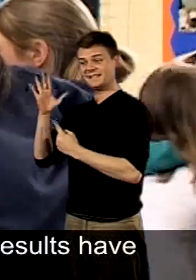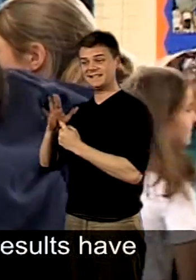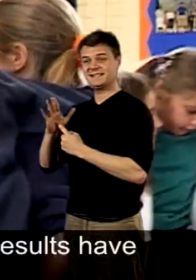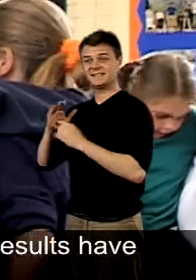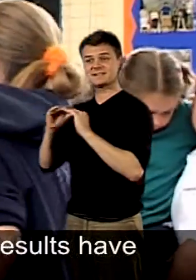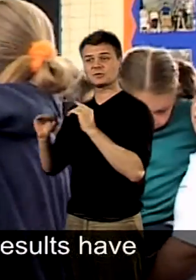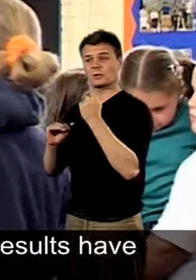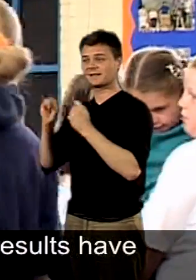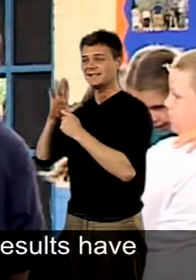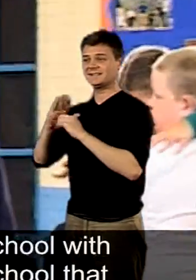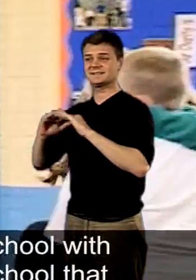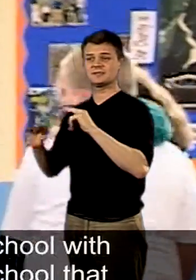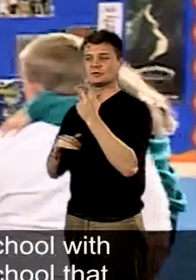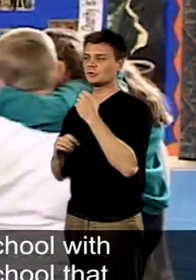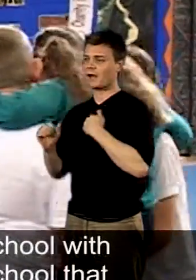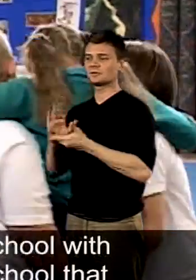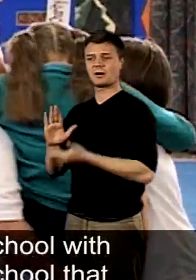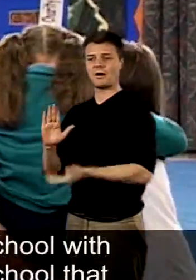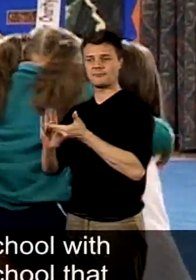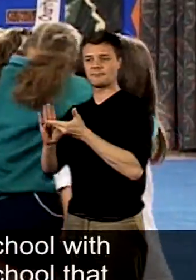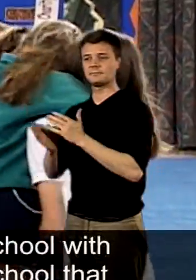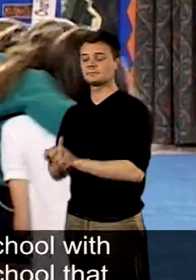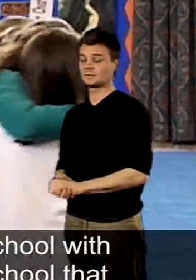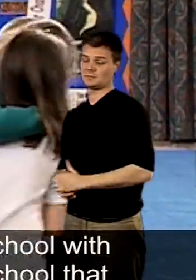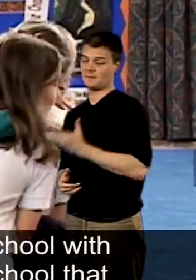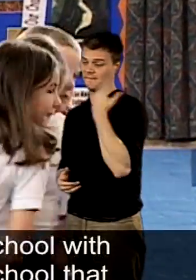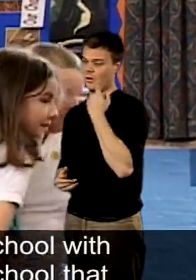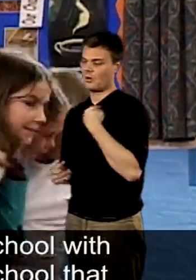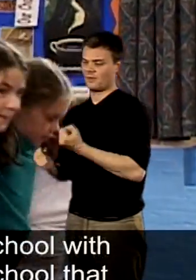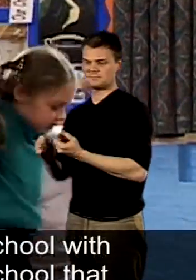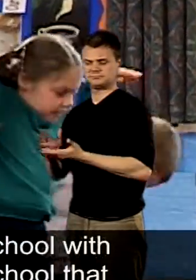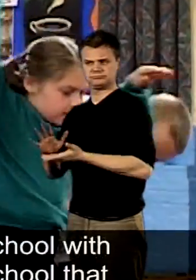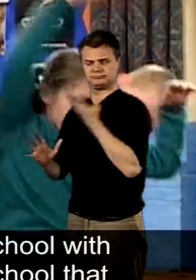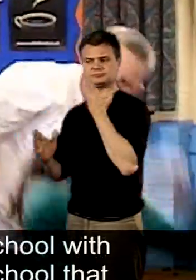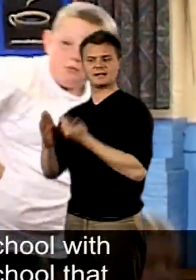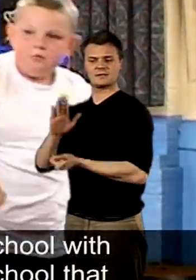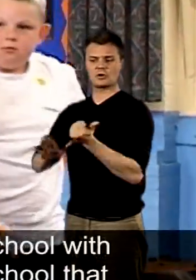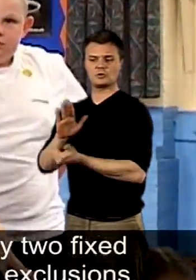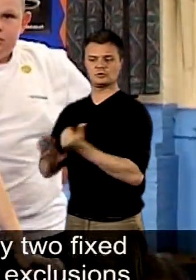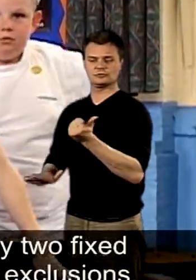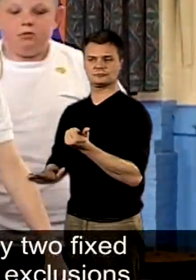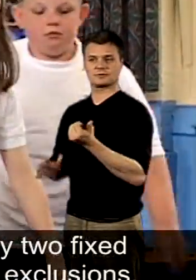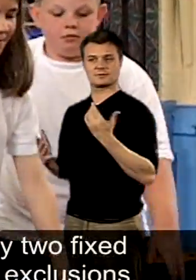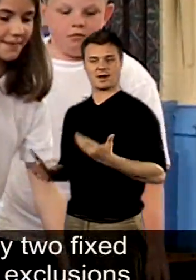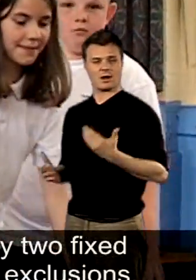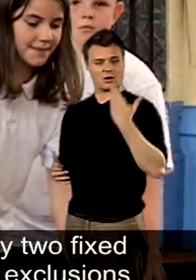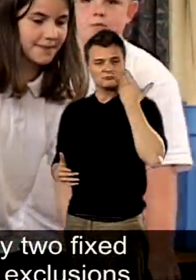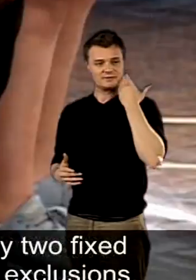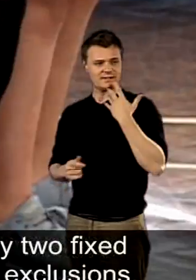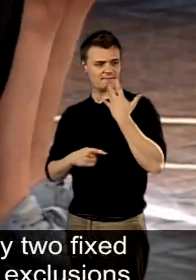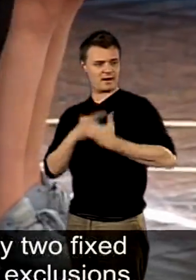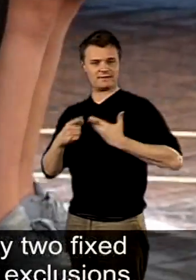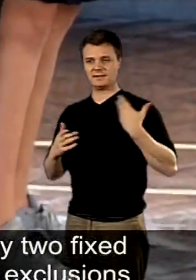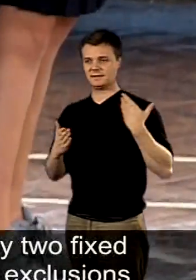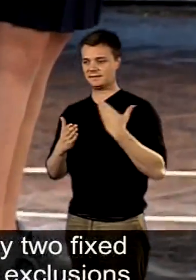our results have gone up. Hartleybrook has moved from a school with high numbers of exclusions to a school that, over the last 5 years, has had